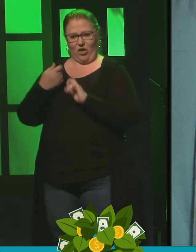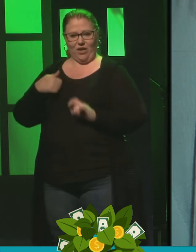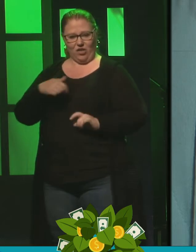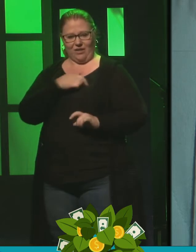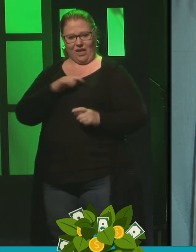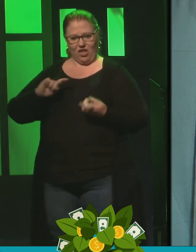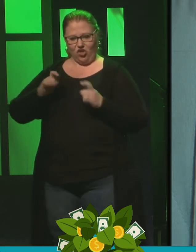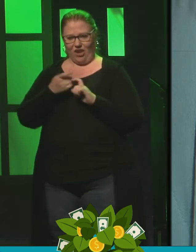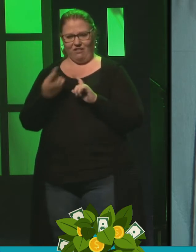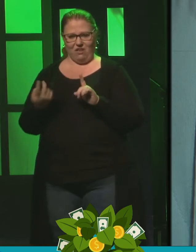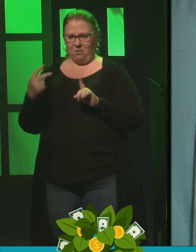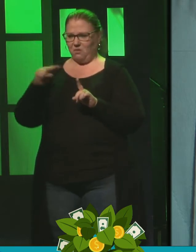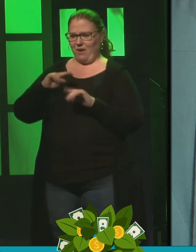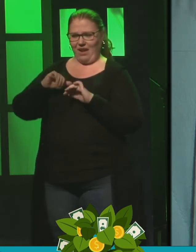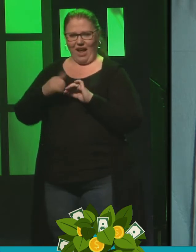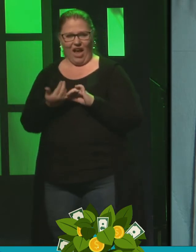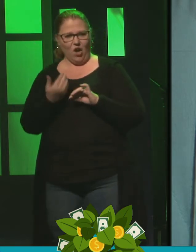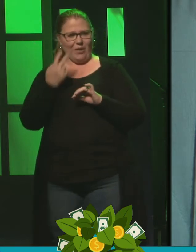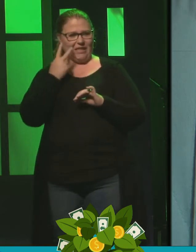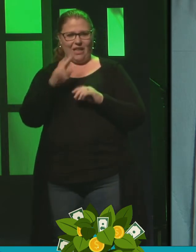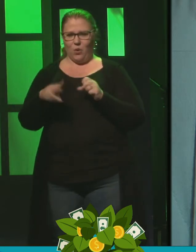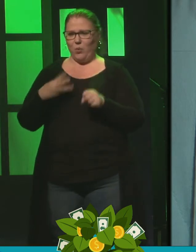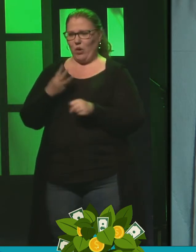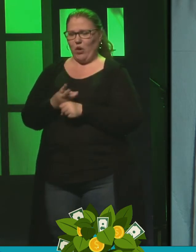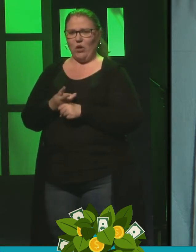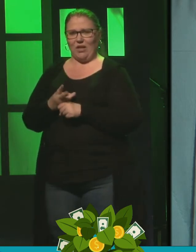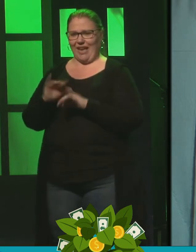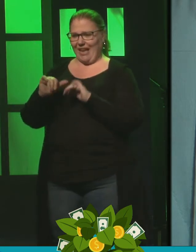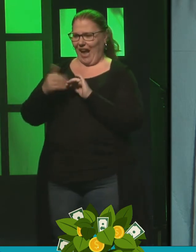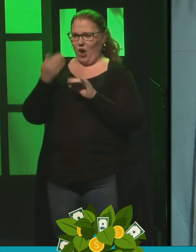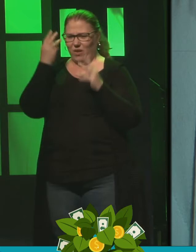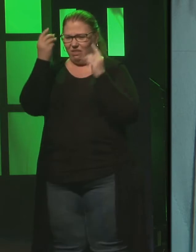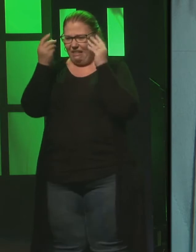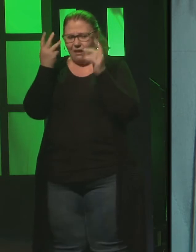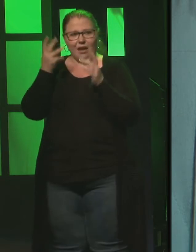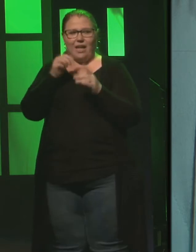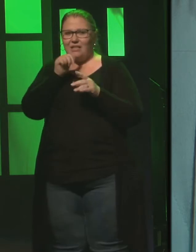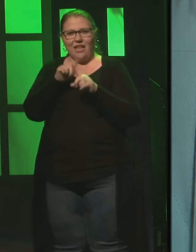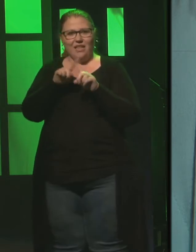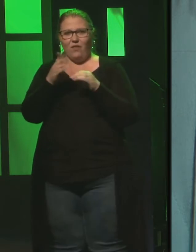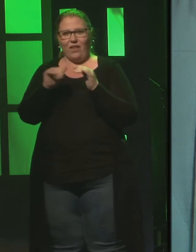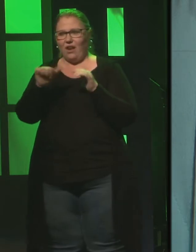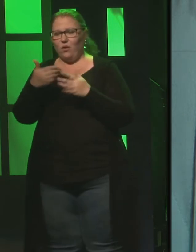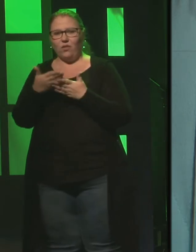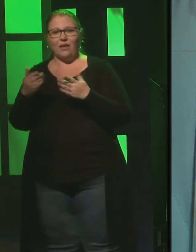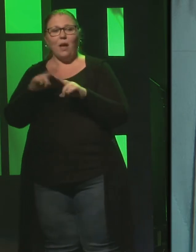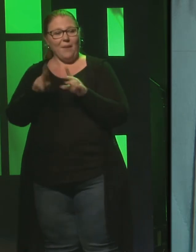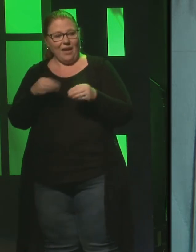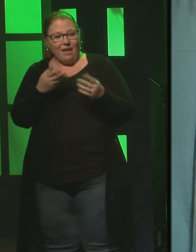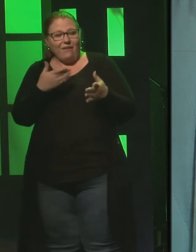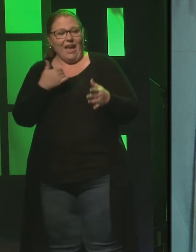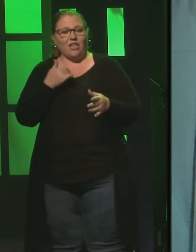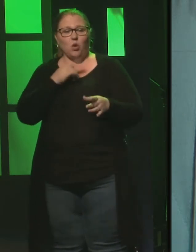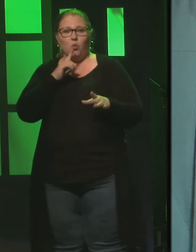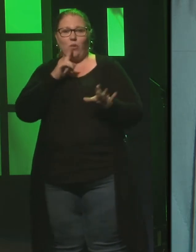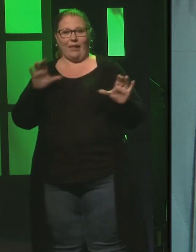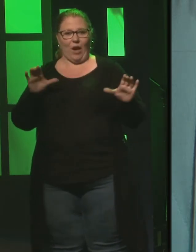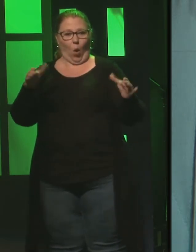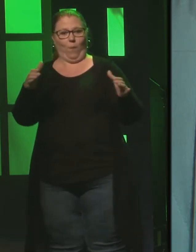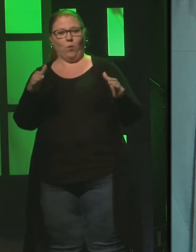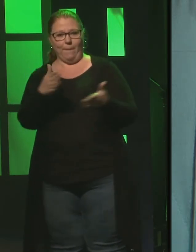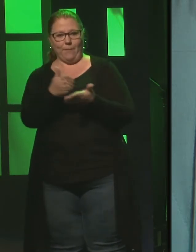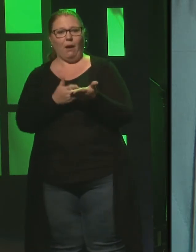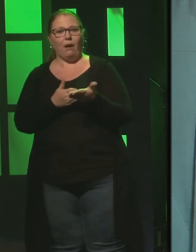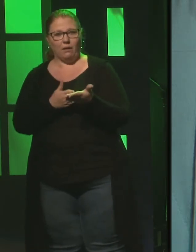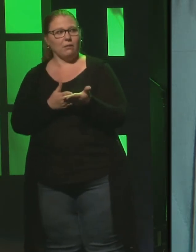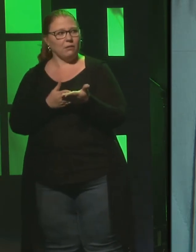shapes our way of thinking and seeing the world. It's no different than anything else, except that giving has this very corporate component to